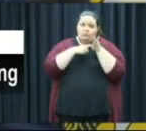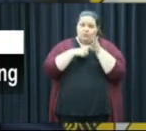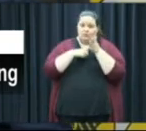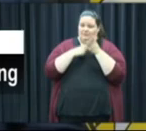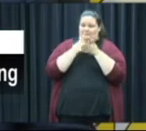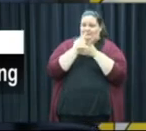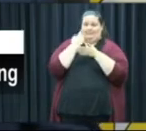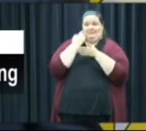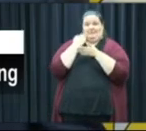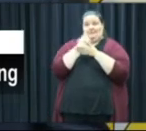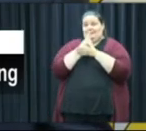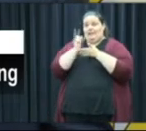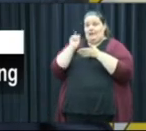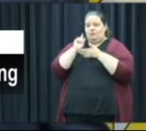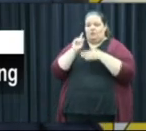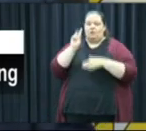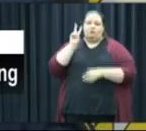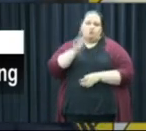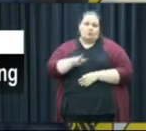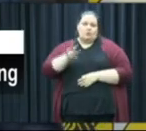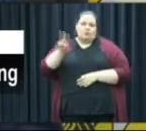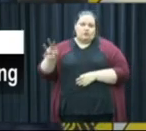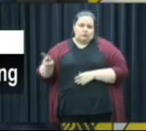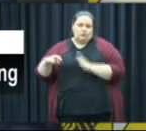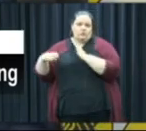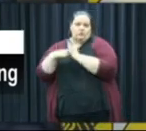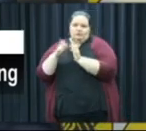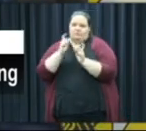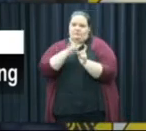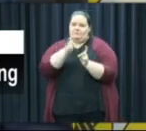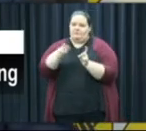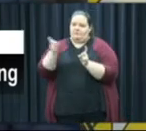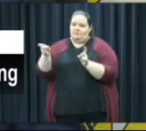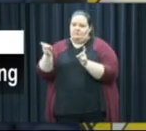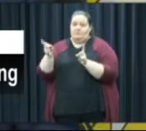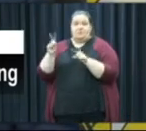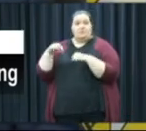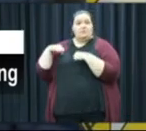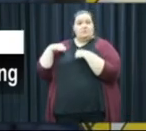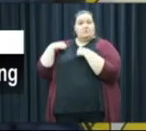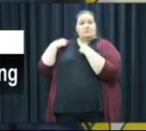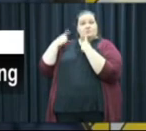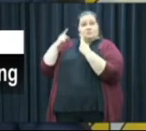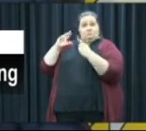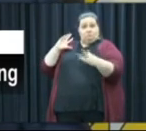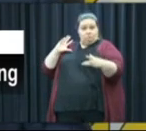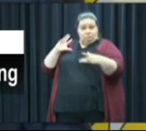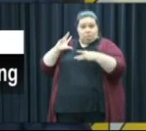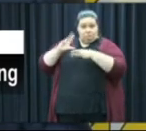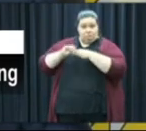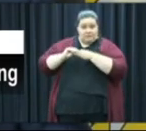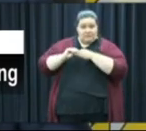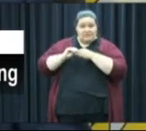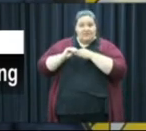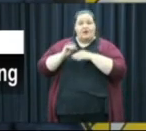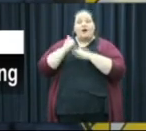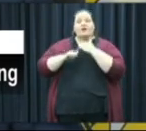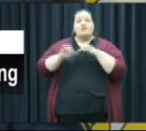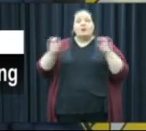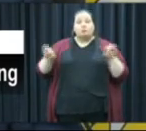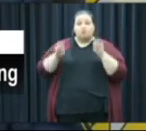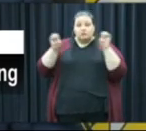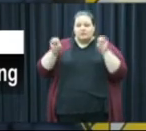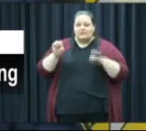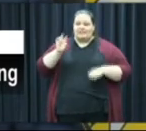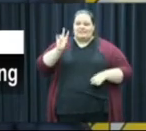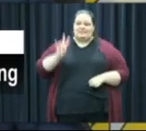week, 22 tickets were issued. A total of 77 tickets have been issued since the state of emergency was first put in place. Ticketing